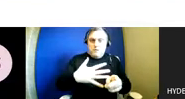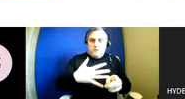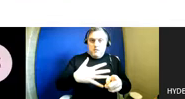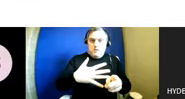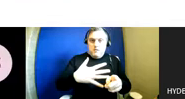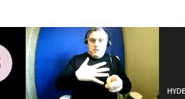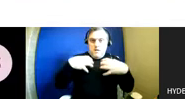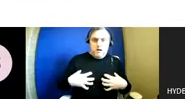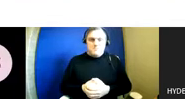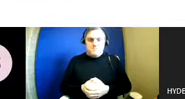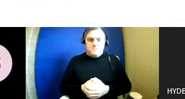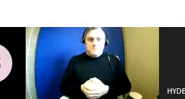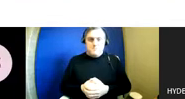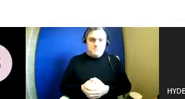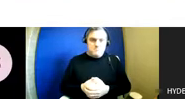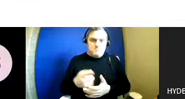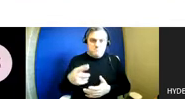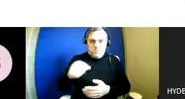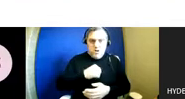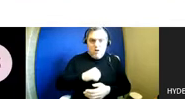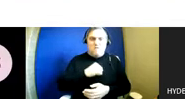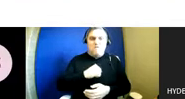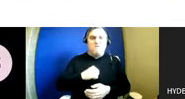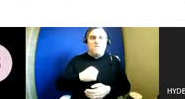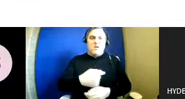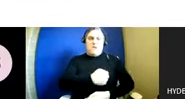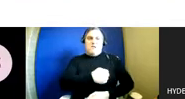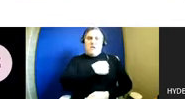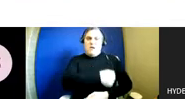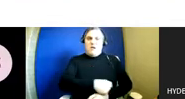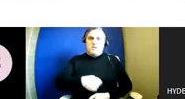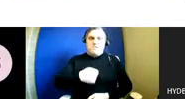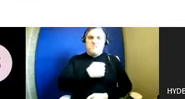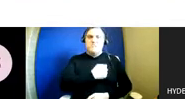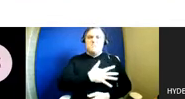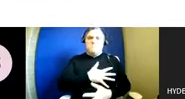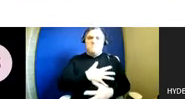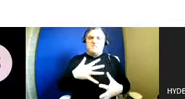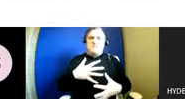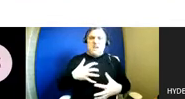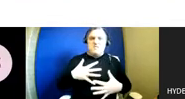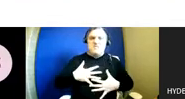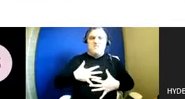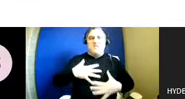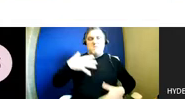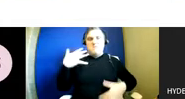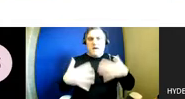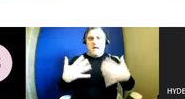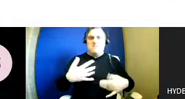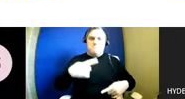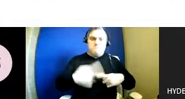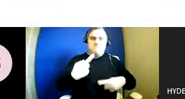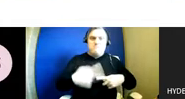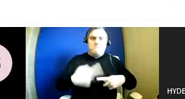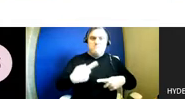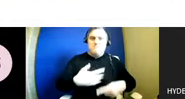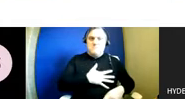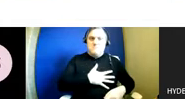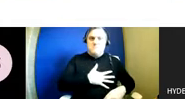probably aware of, cardiovascular, which is the heart, so chest tightness, pain, palpitations, generalized